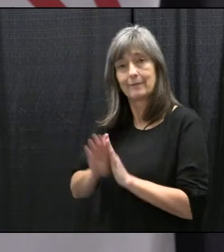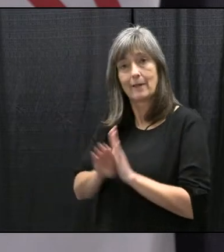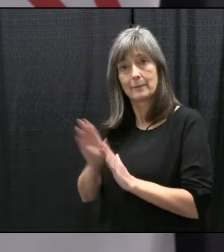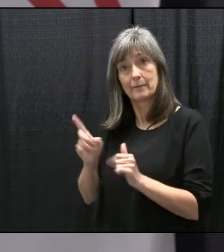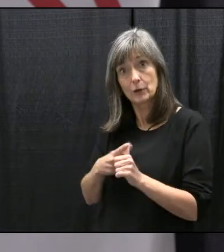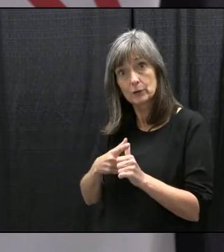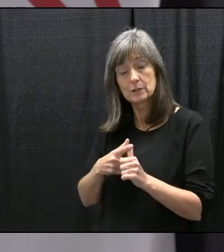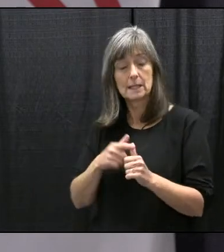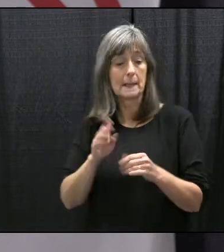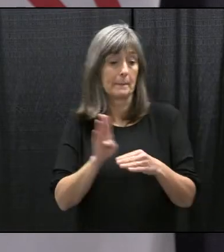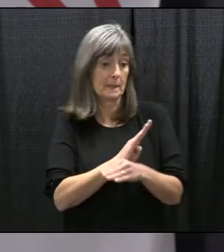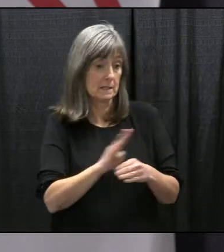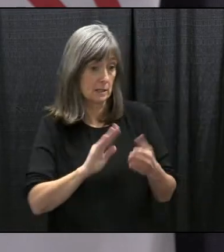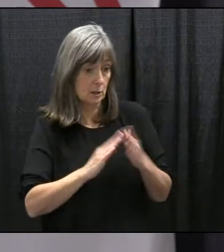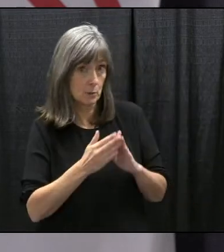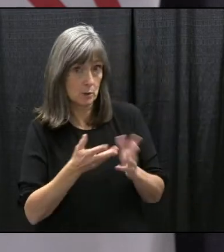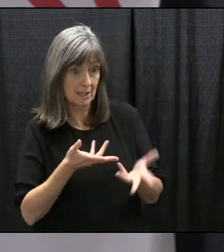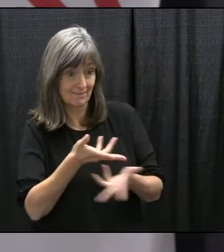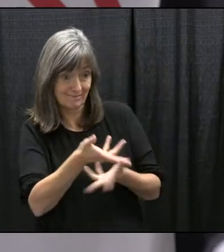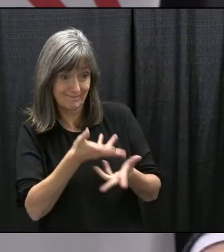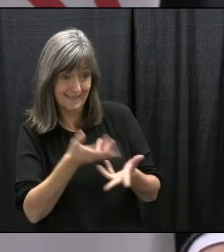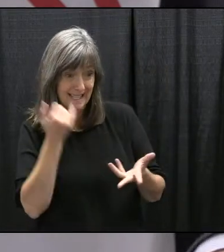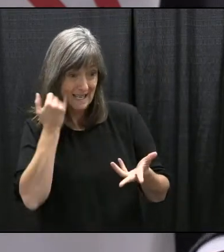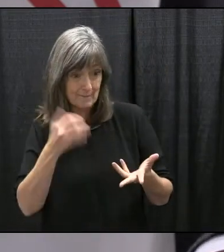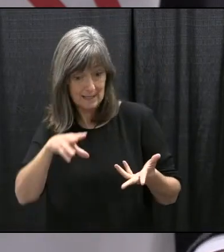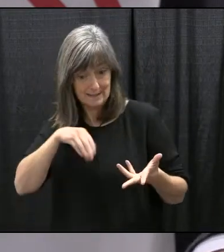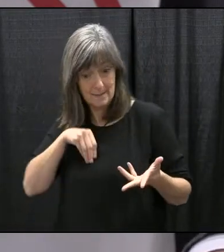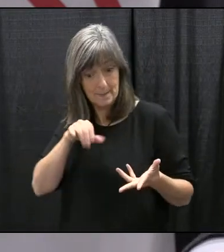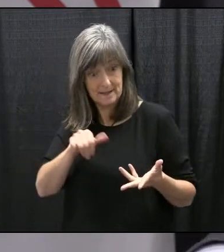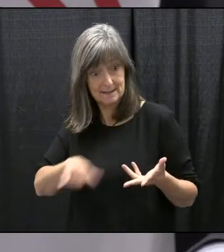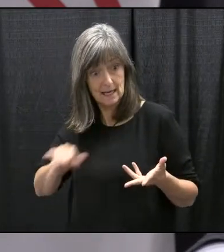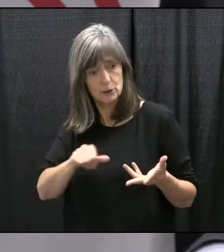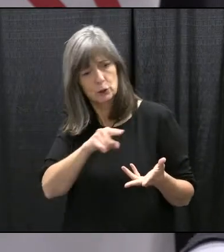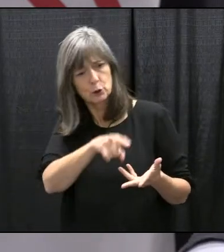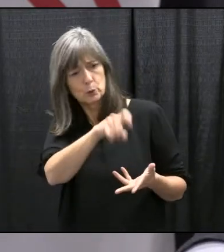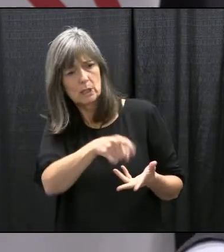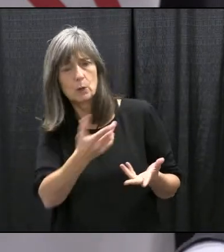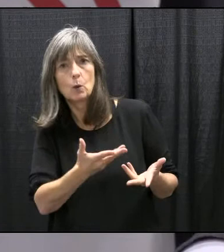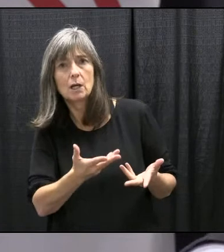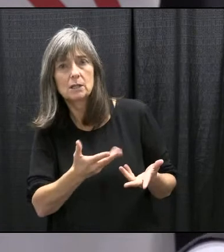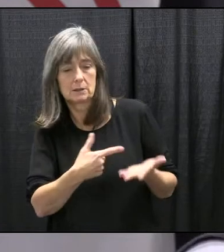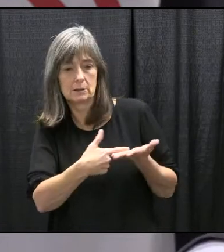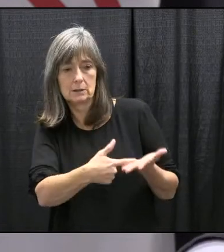business community and say, look, if we adopt that standard, what is it going to take for you to implement?